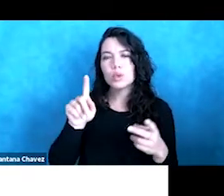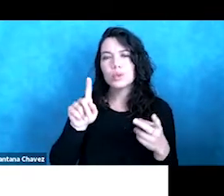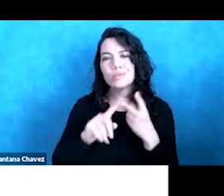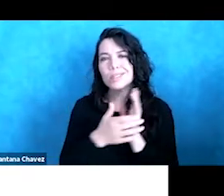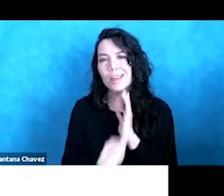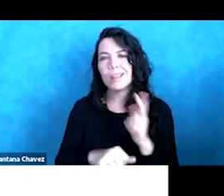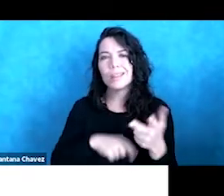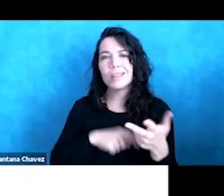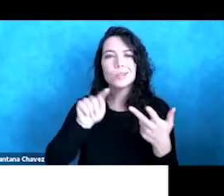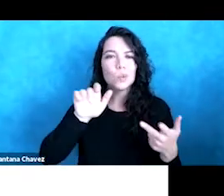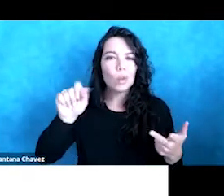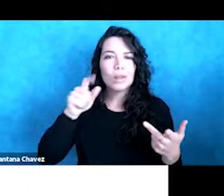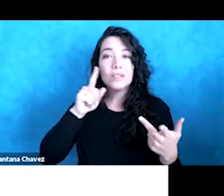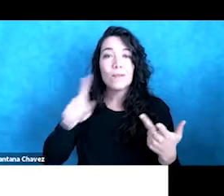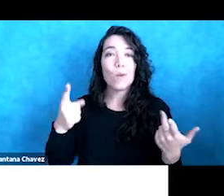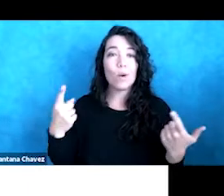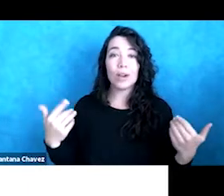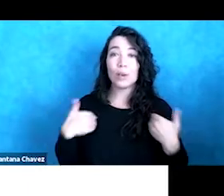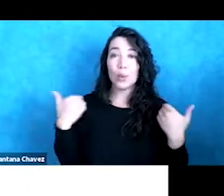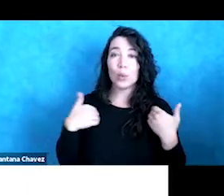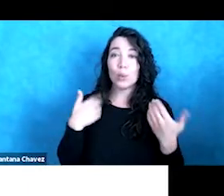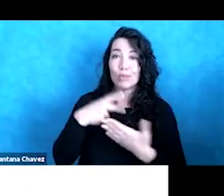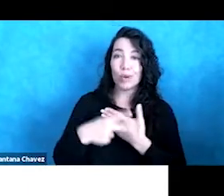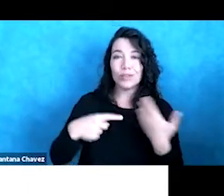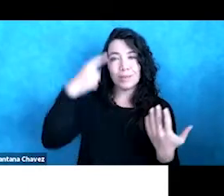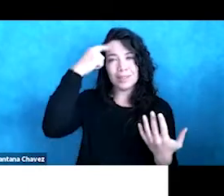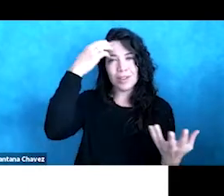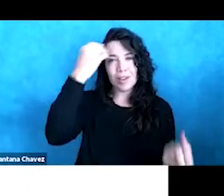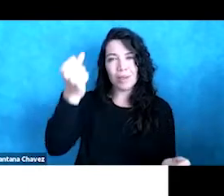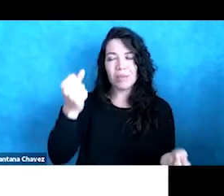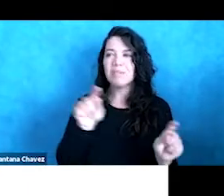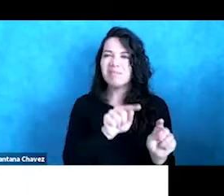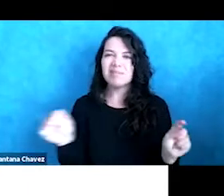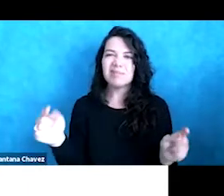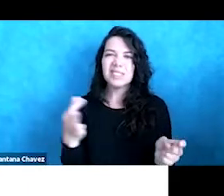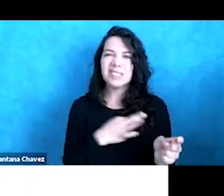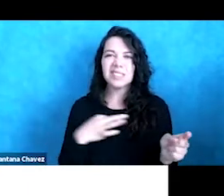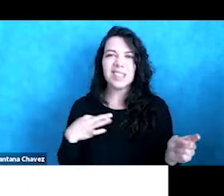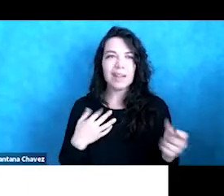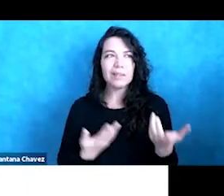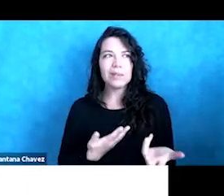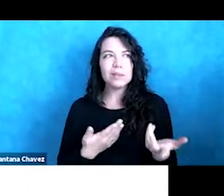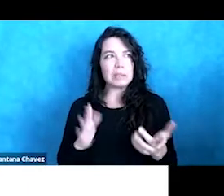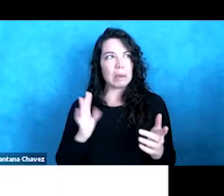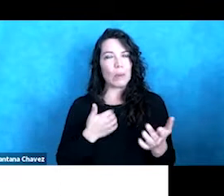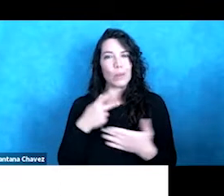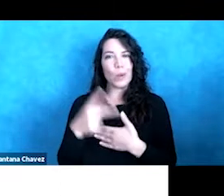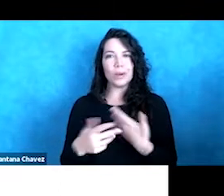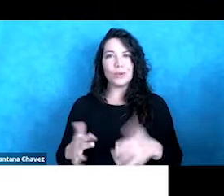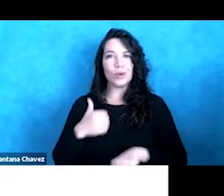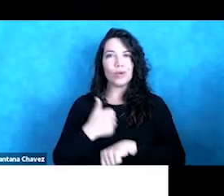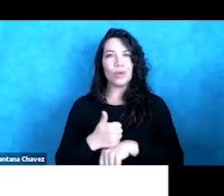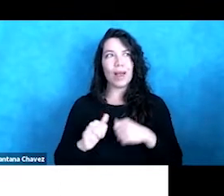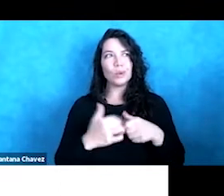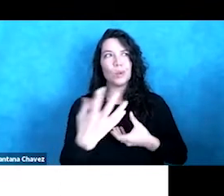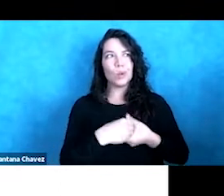health programming. In particular, staff asked how to integrate mental health into their other youth programs to meet the large